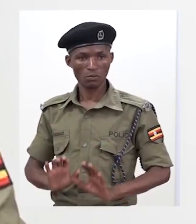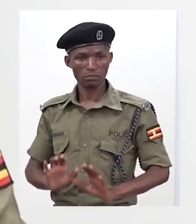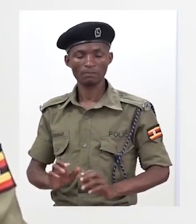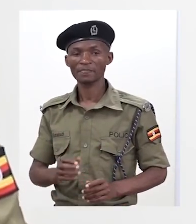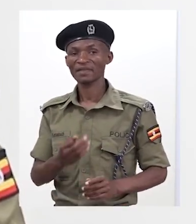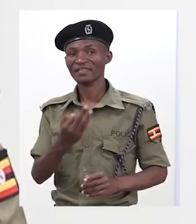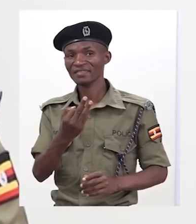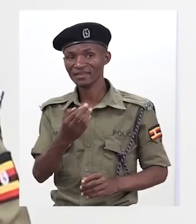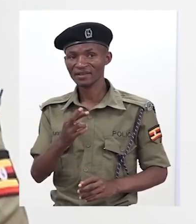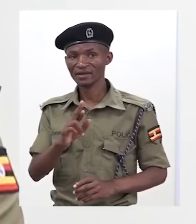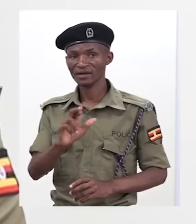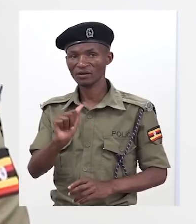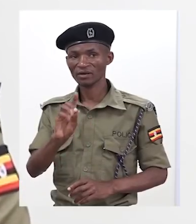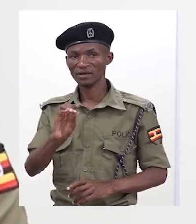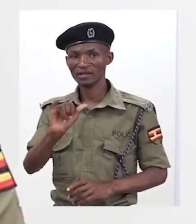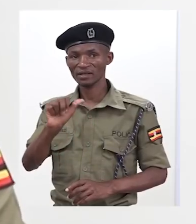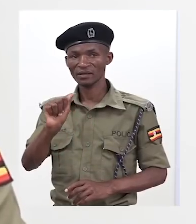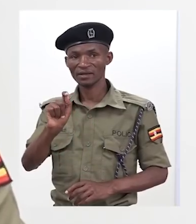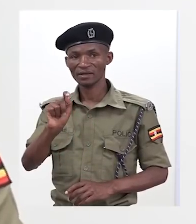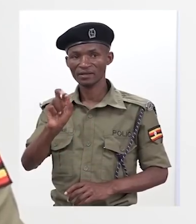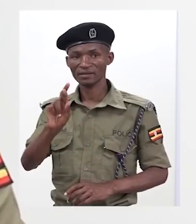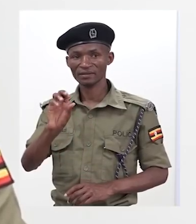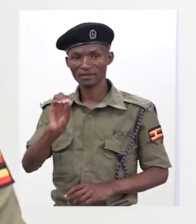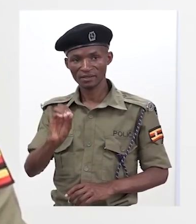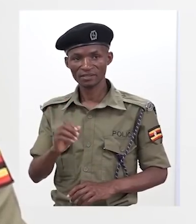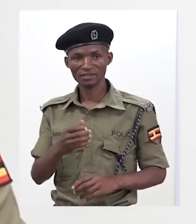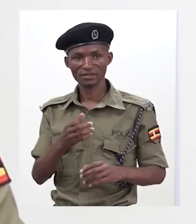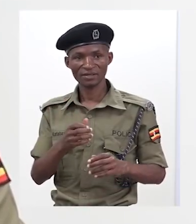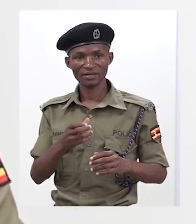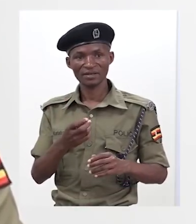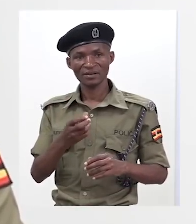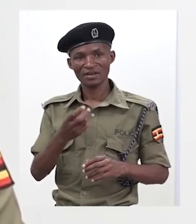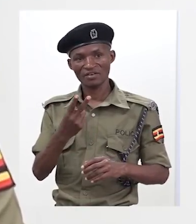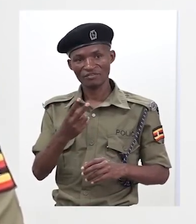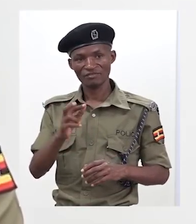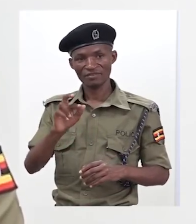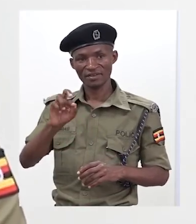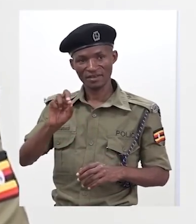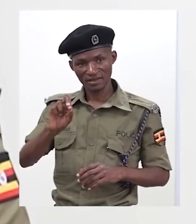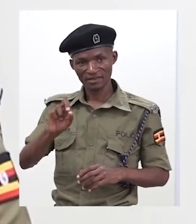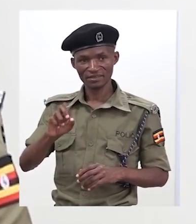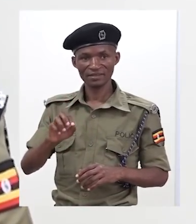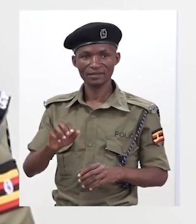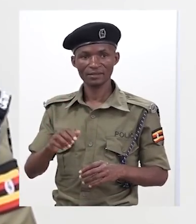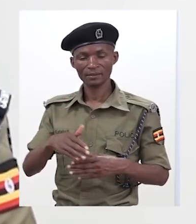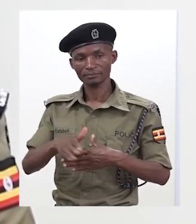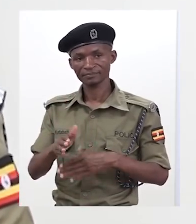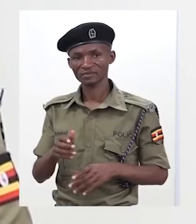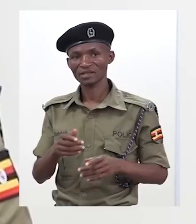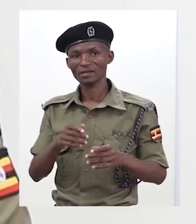three radiators, four inner door shutters, V8 rear boot doors, seven